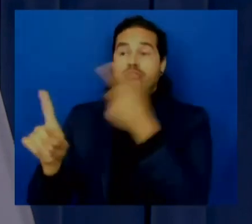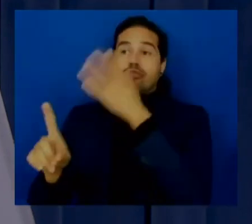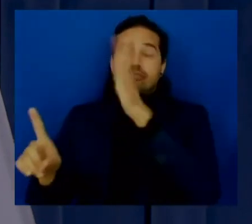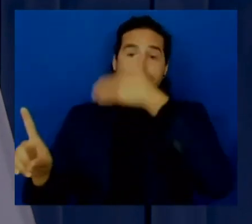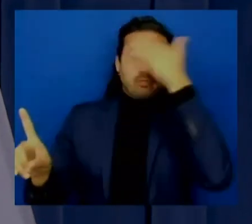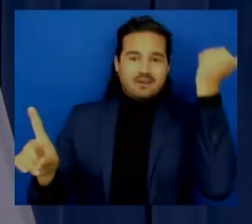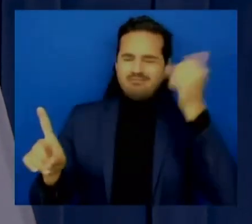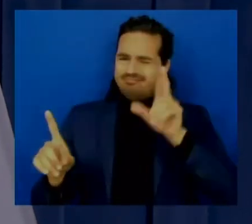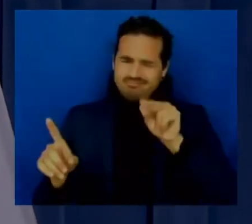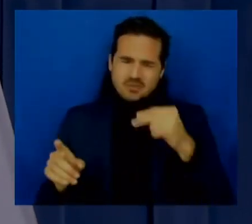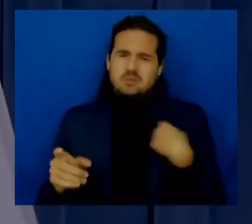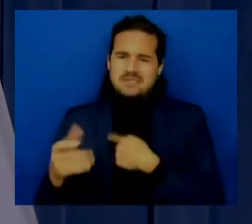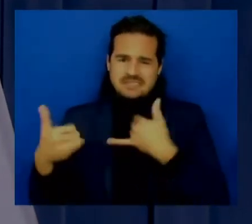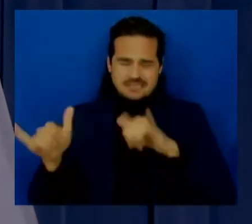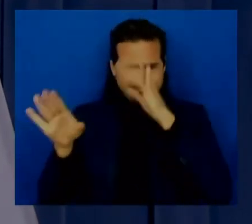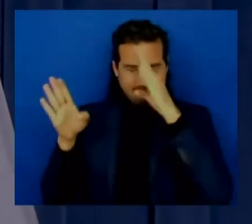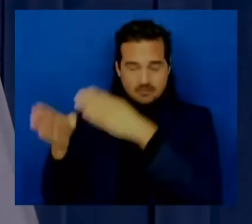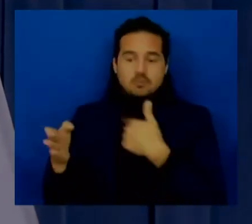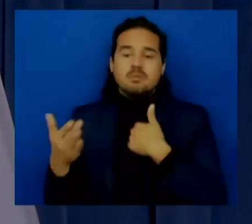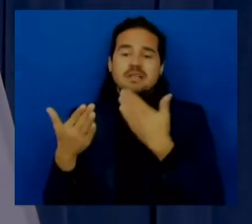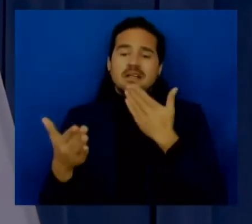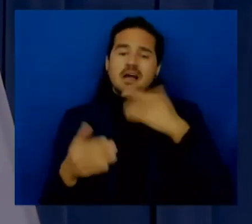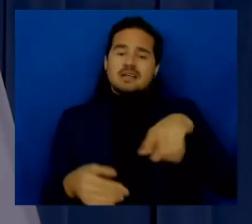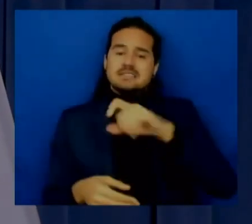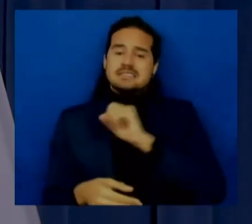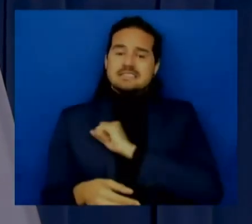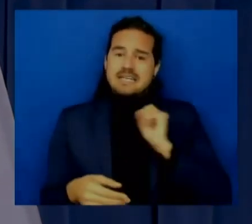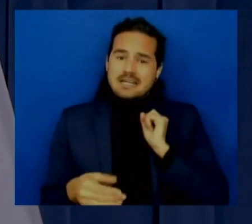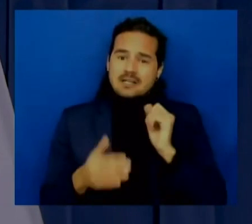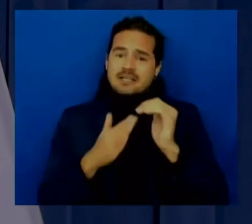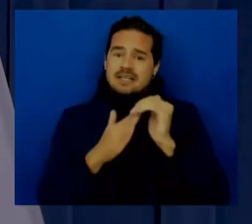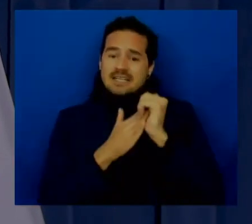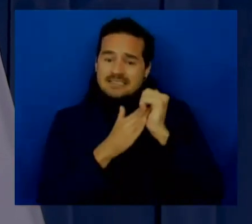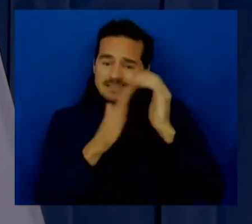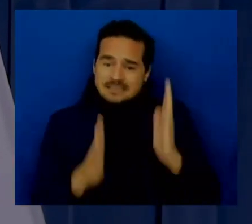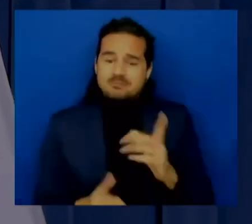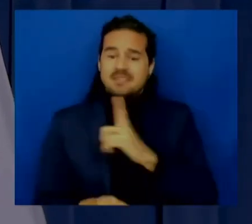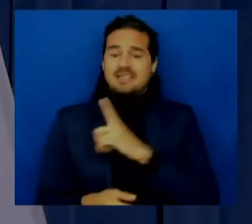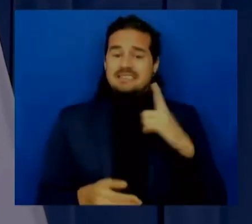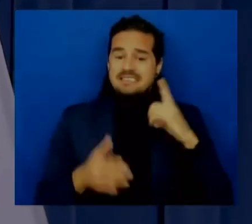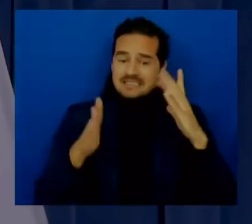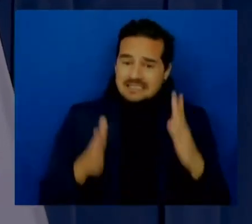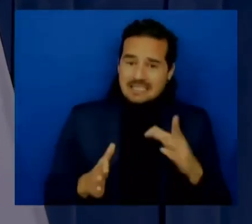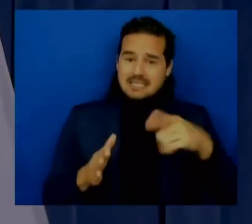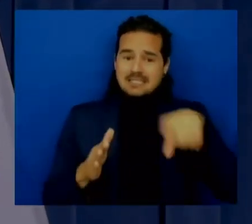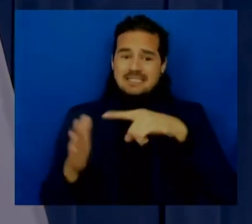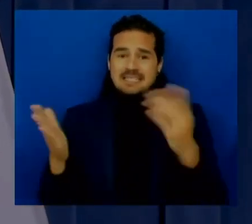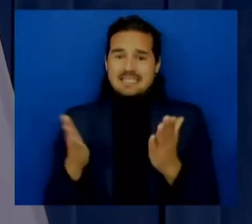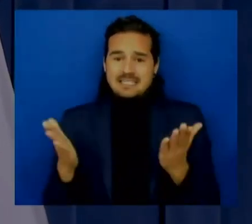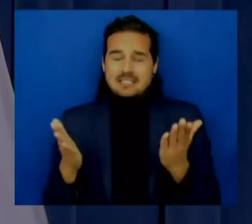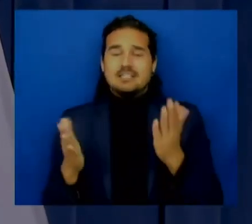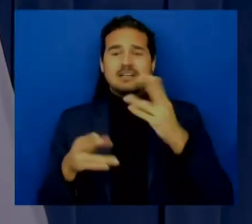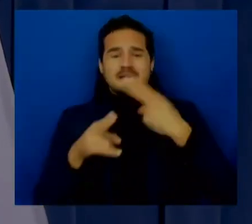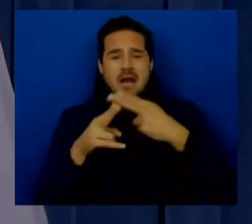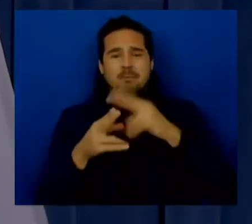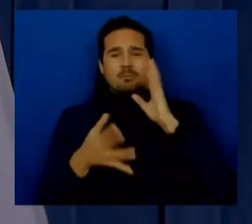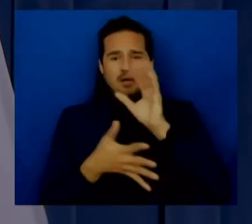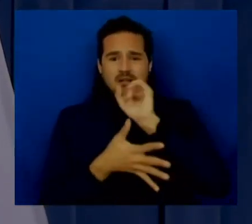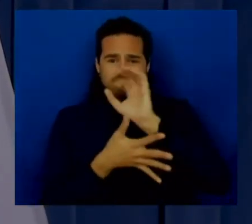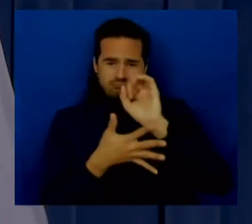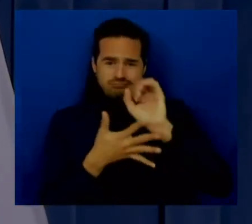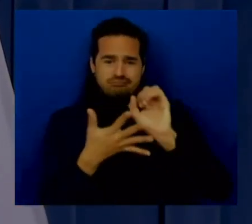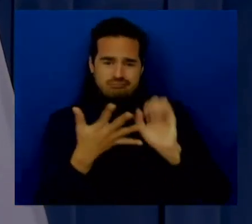in the Senate, and I'll be introducing just in a moment Pro Tem, and Pro Tem will be introducing the Speaker. And I want to compliment them on their